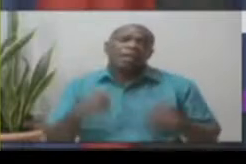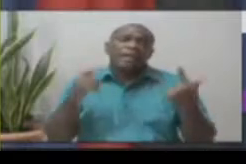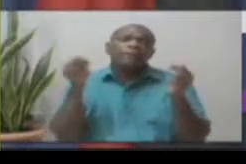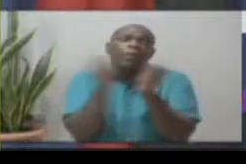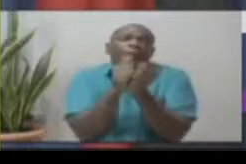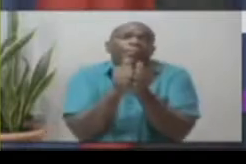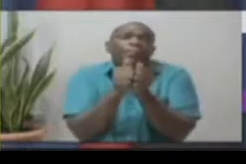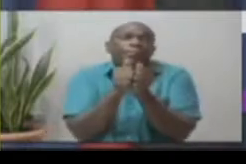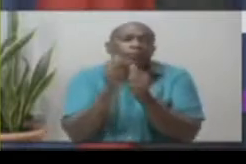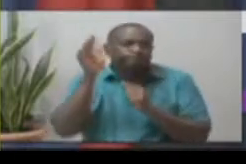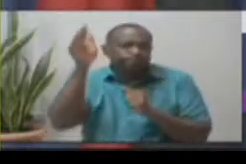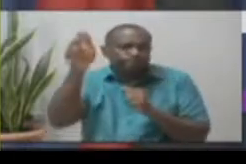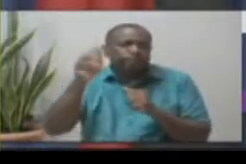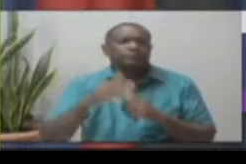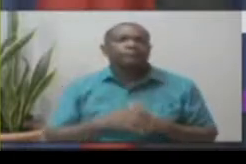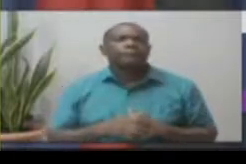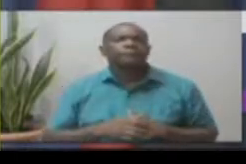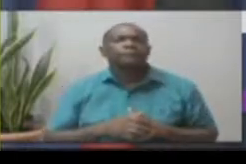And of course,